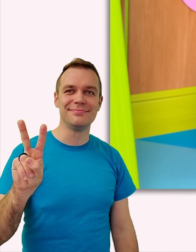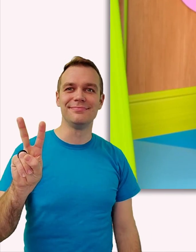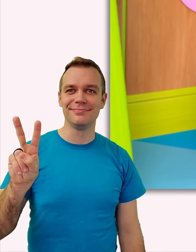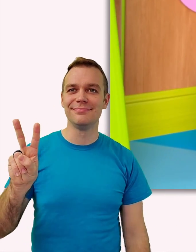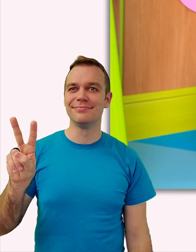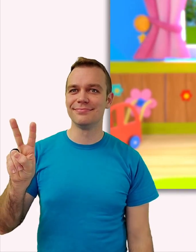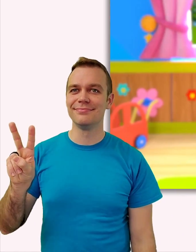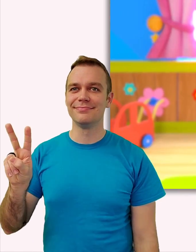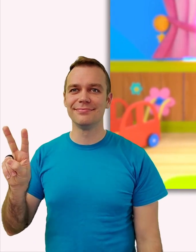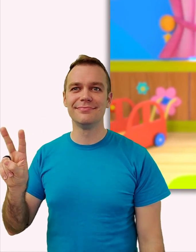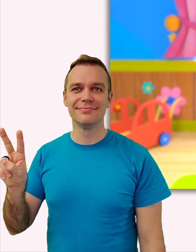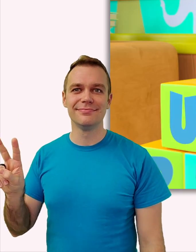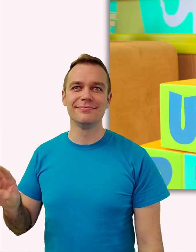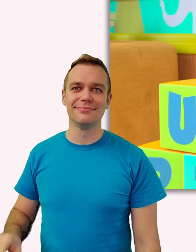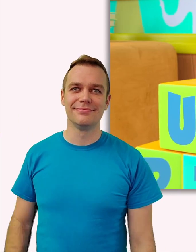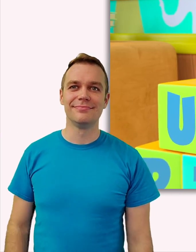V